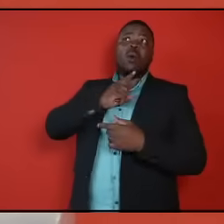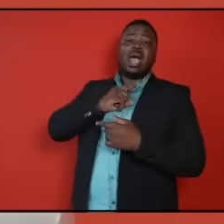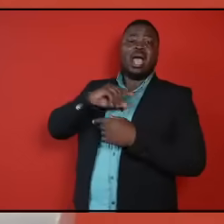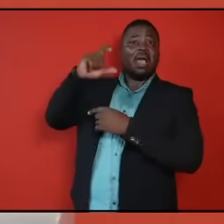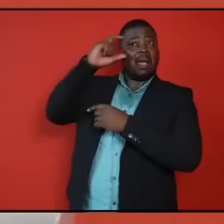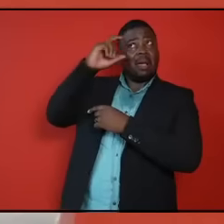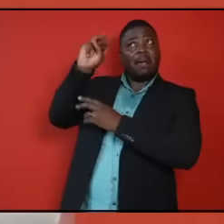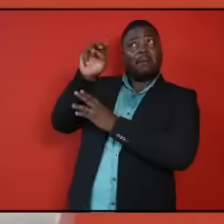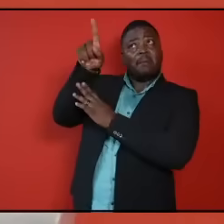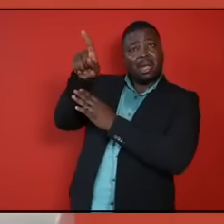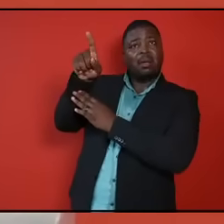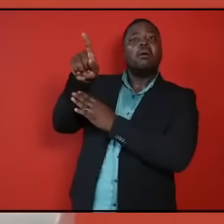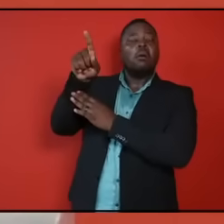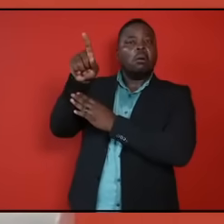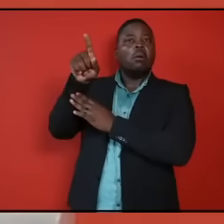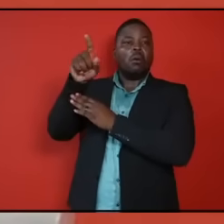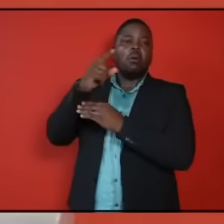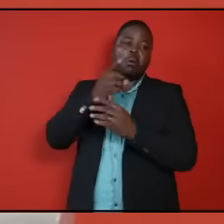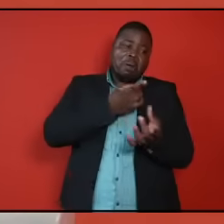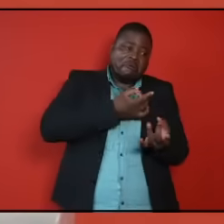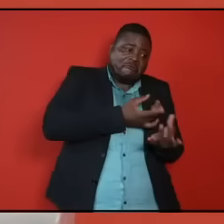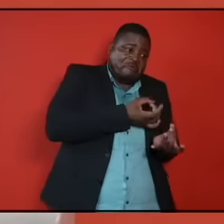he's empowered by Mbalula